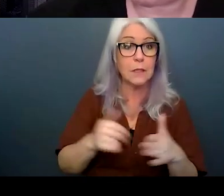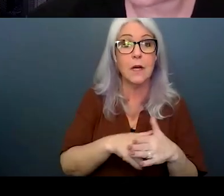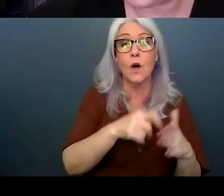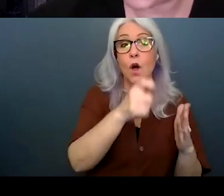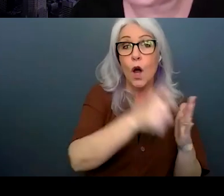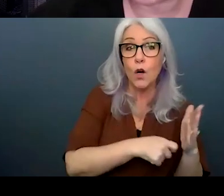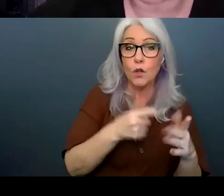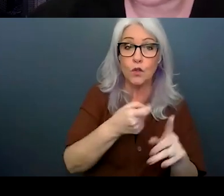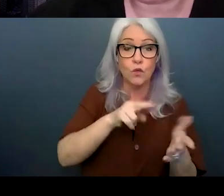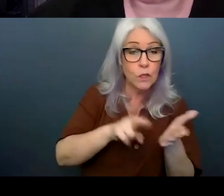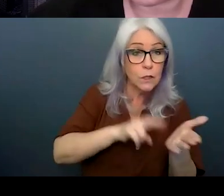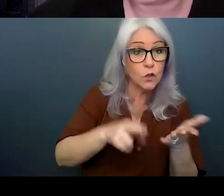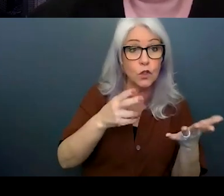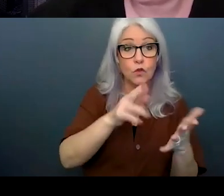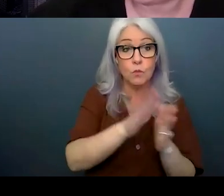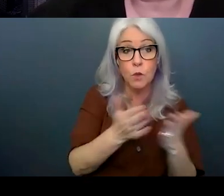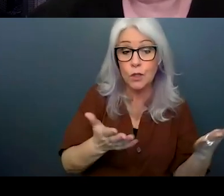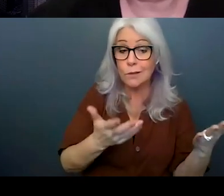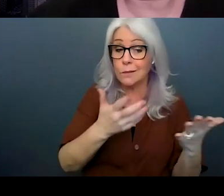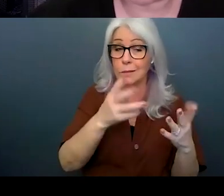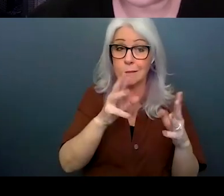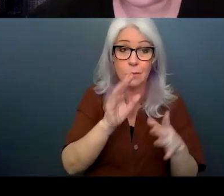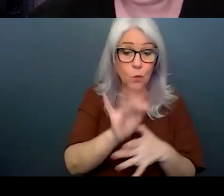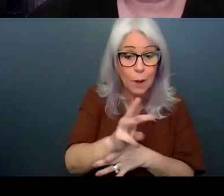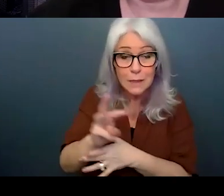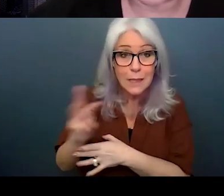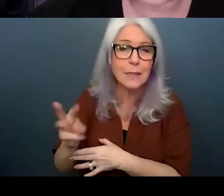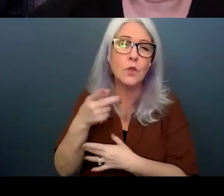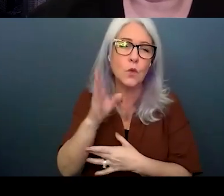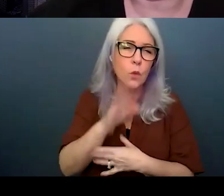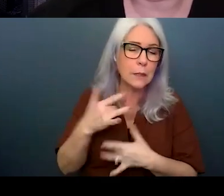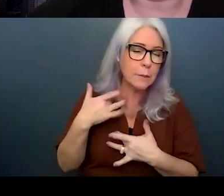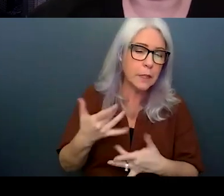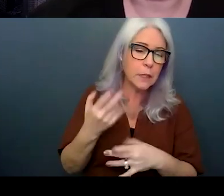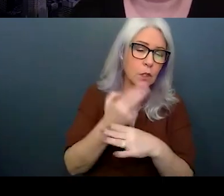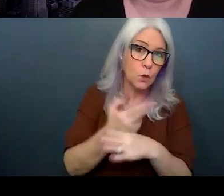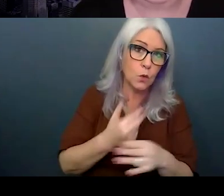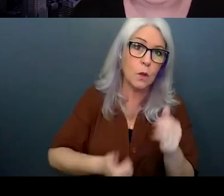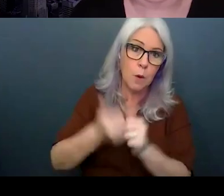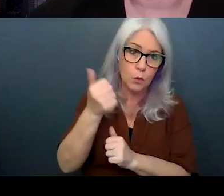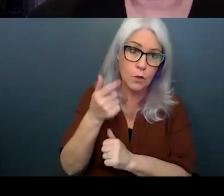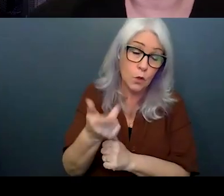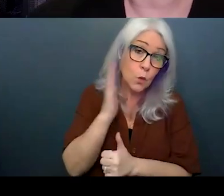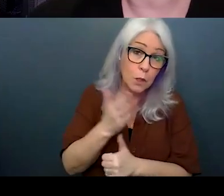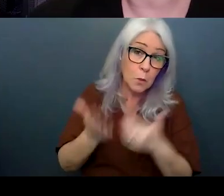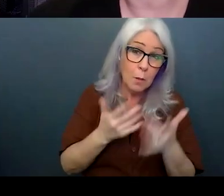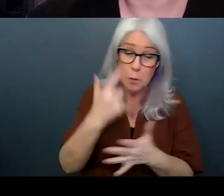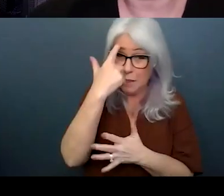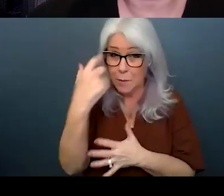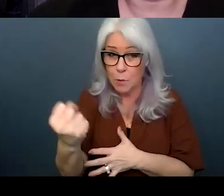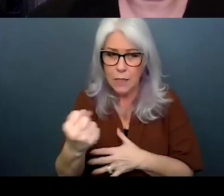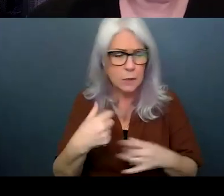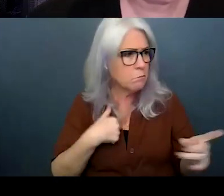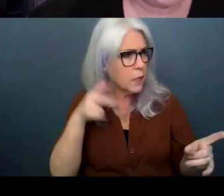and articles from websites are often the ones you'll use the most. You may actually memorize it. And I apologize